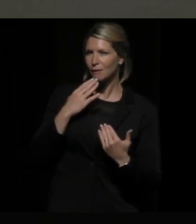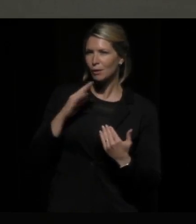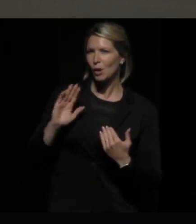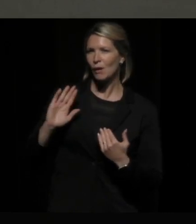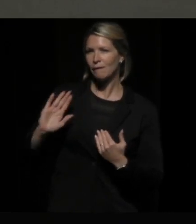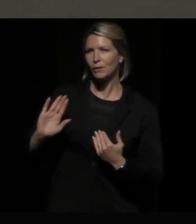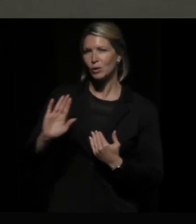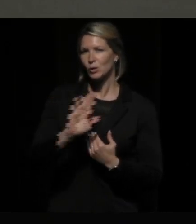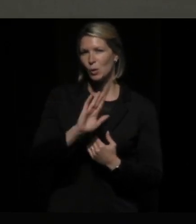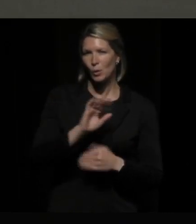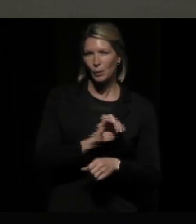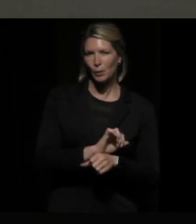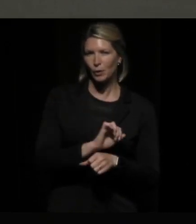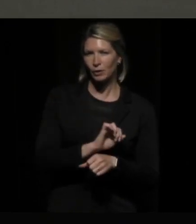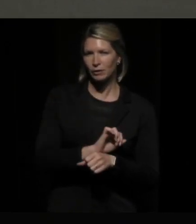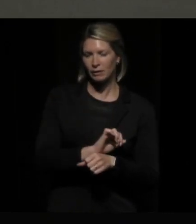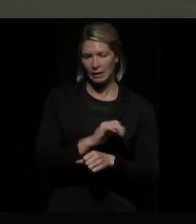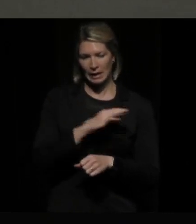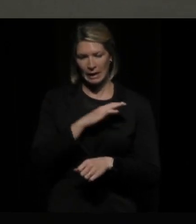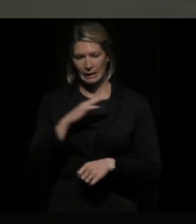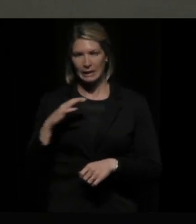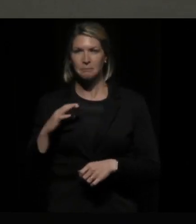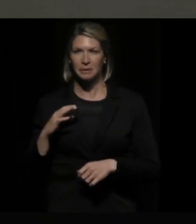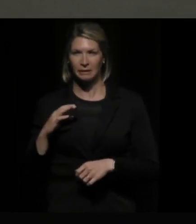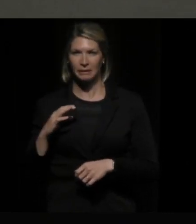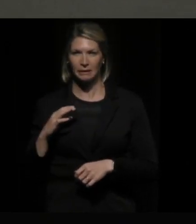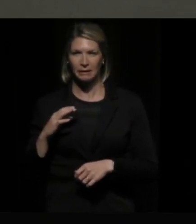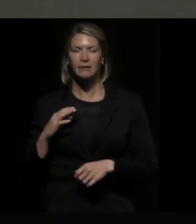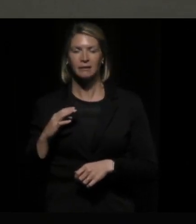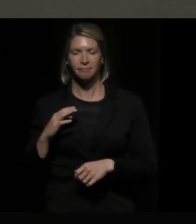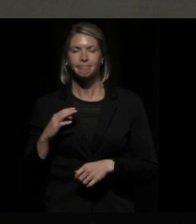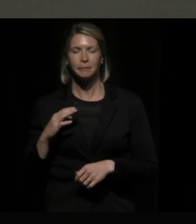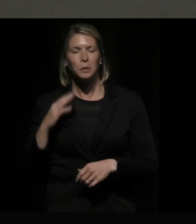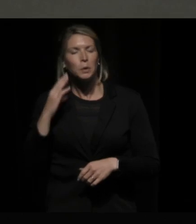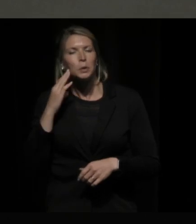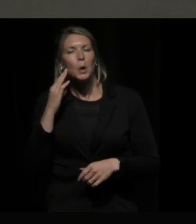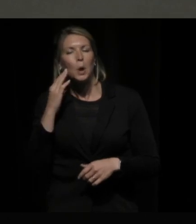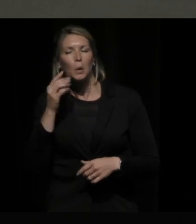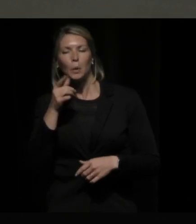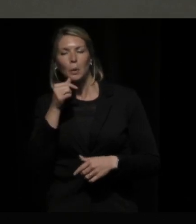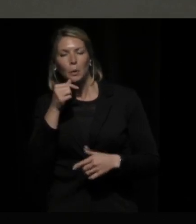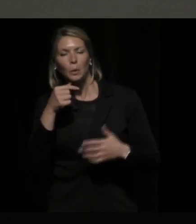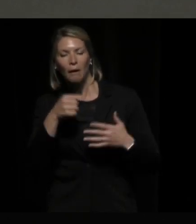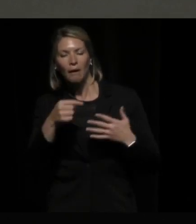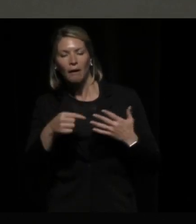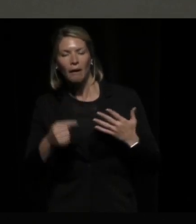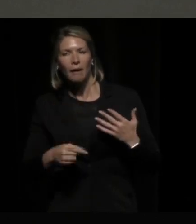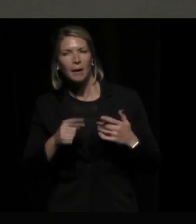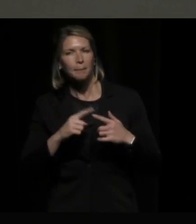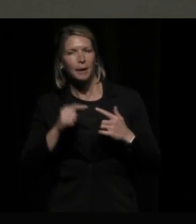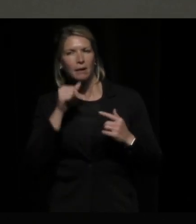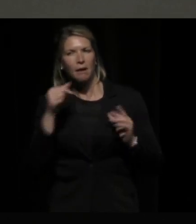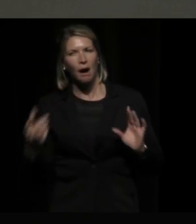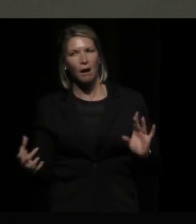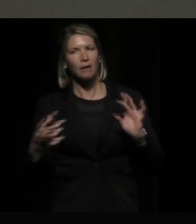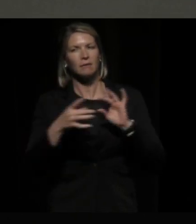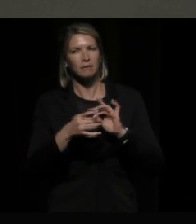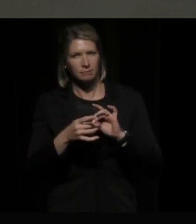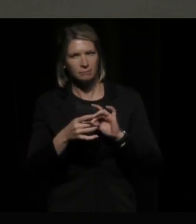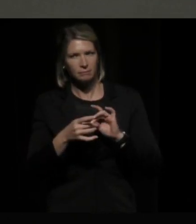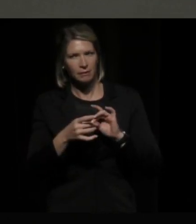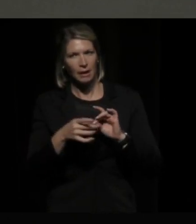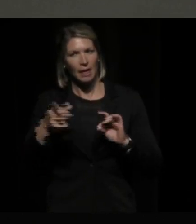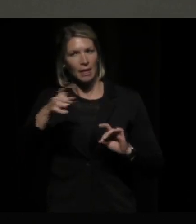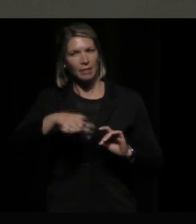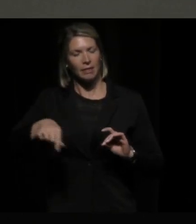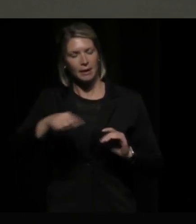The committee consists of persons familiar with, but at arm's length from the public service. They review the